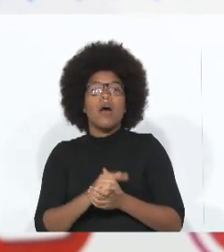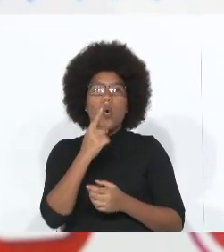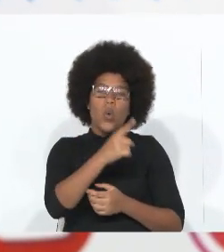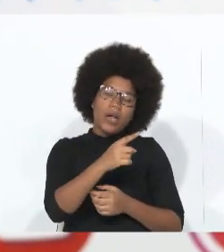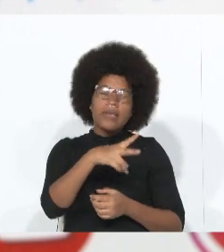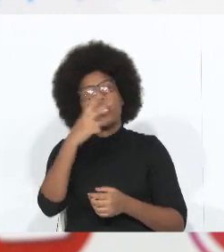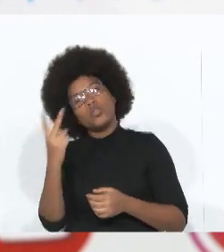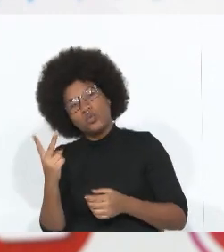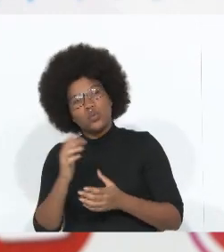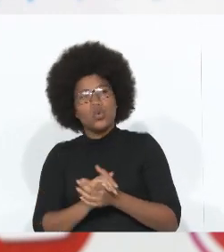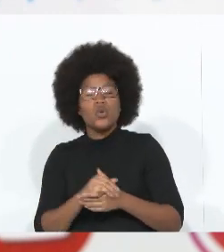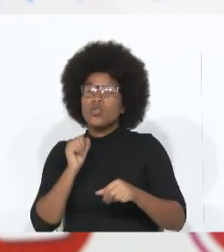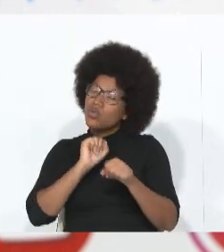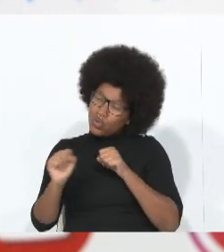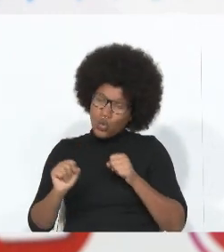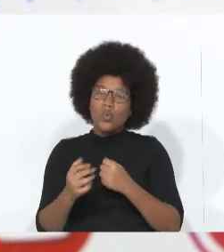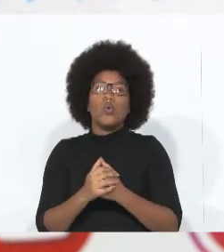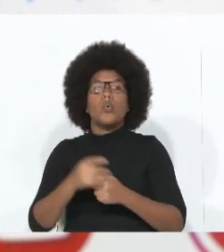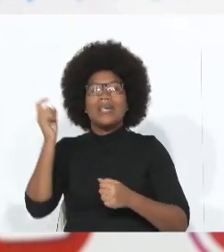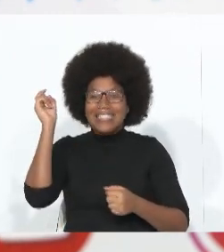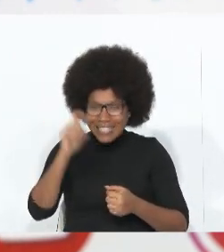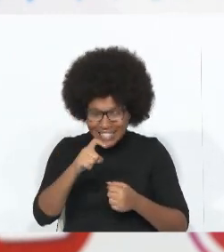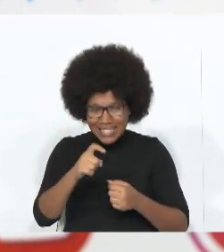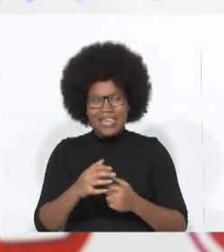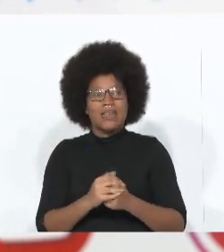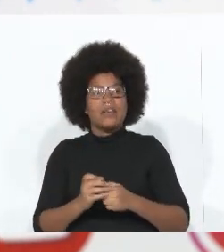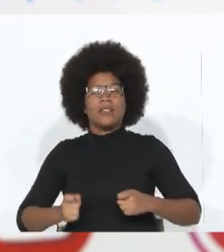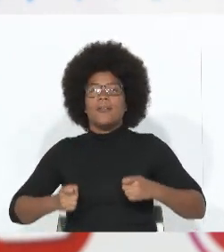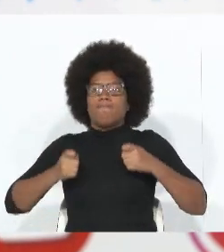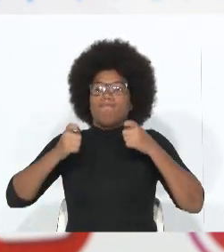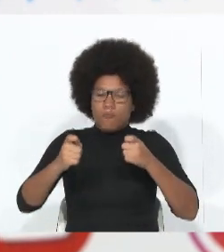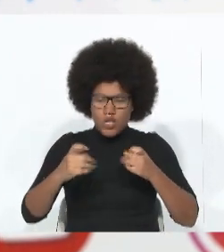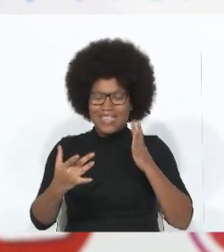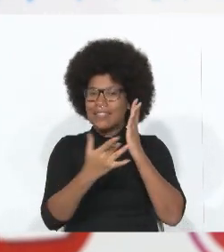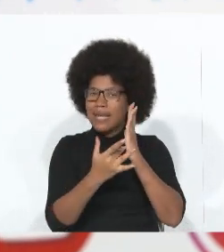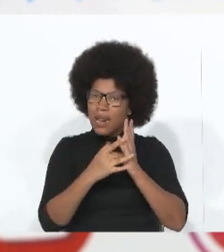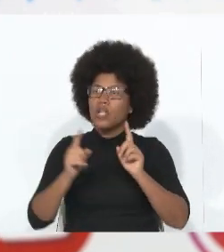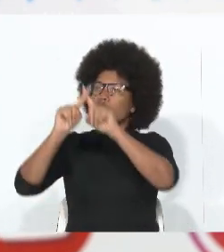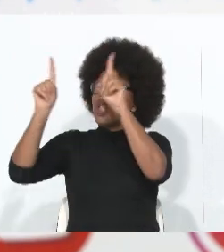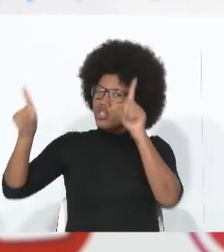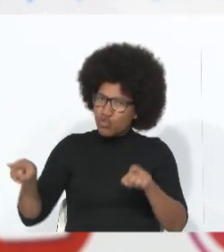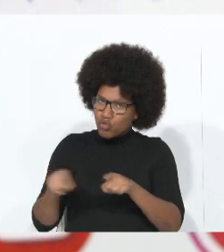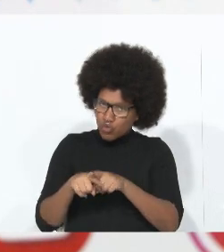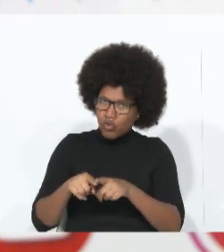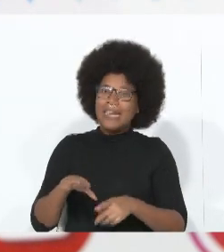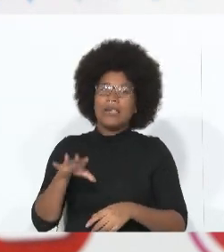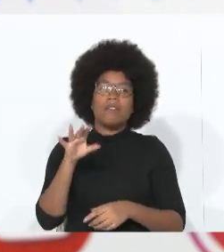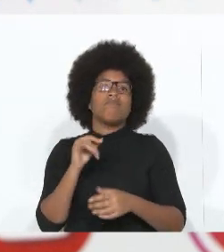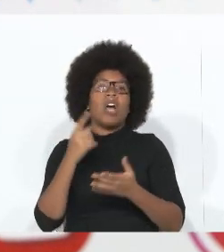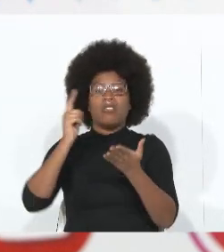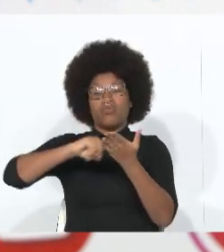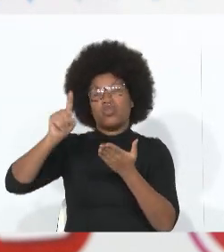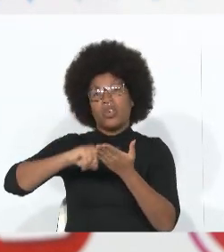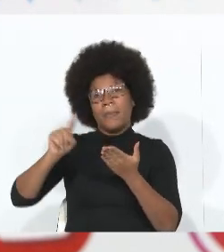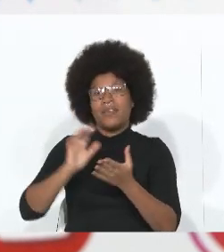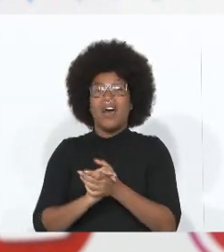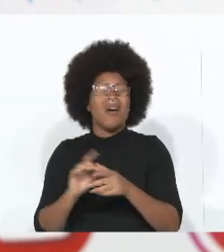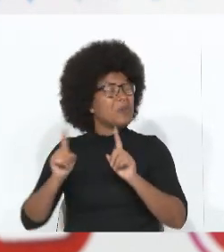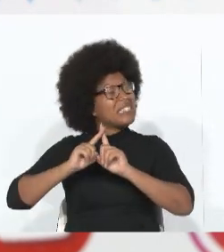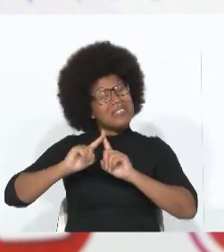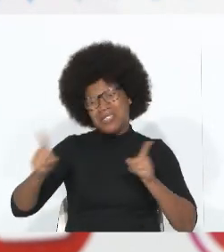2. And so we were forced to bring our acts onto the screen. And it was different. It